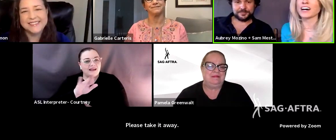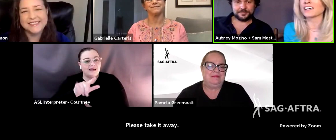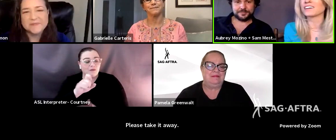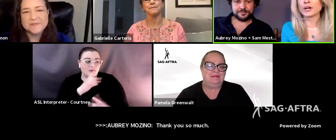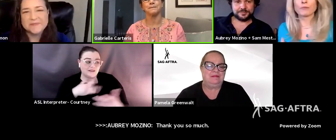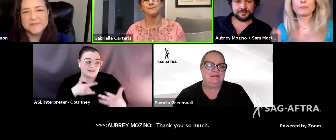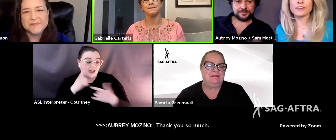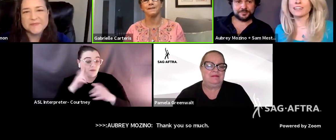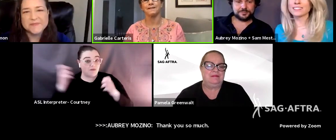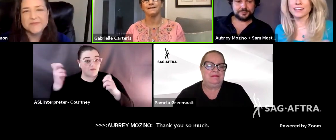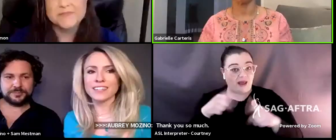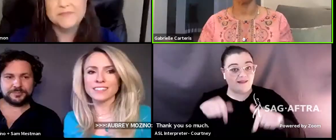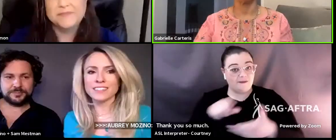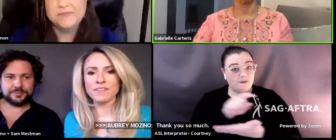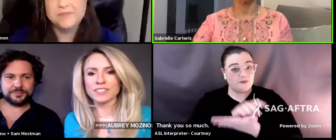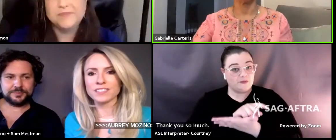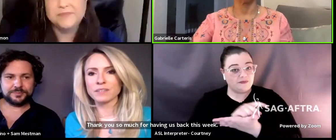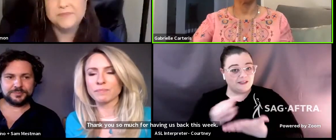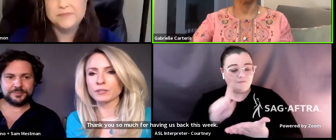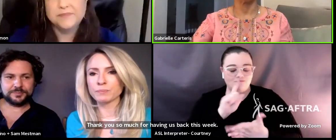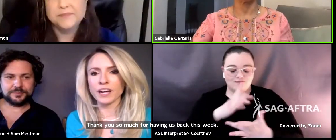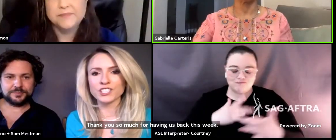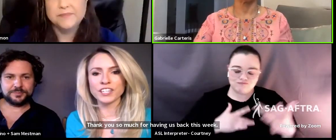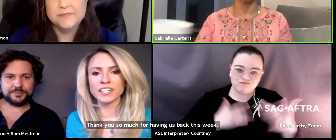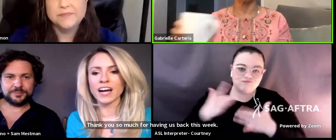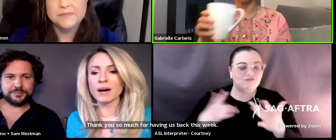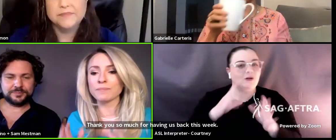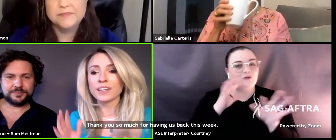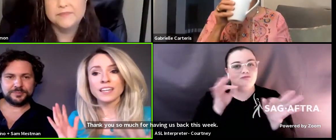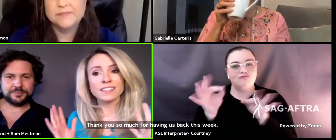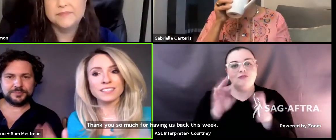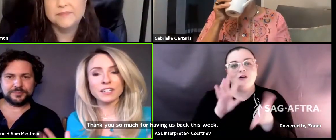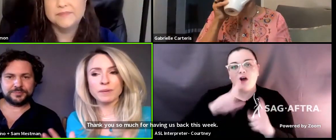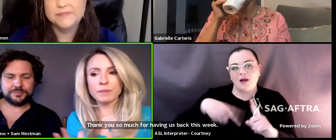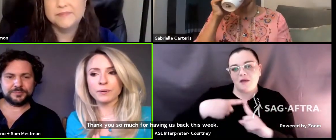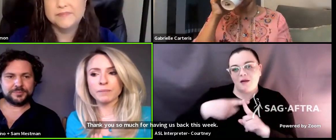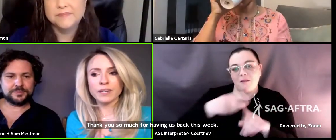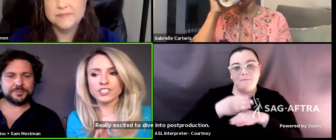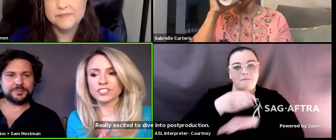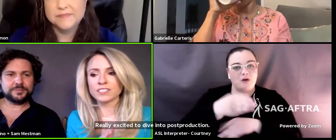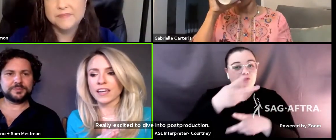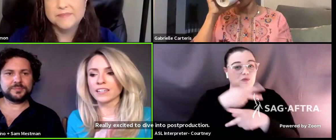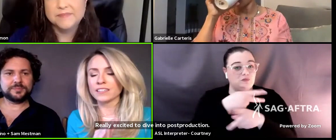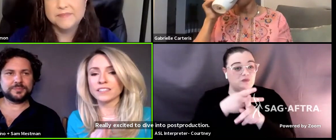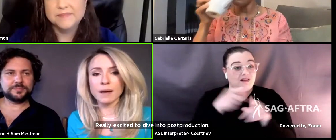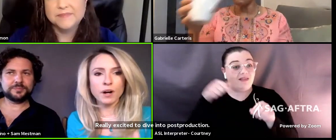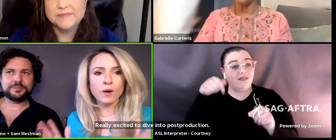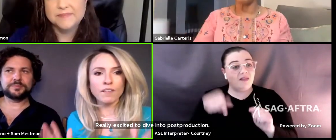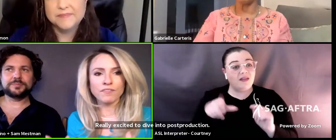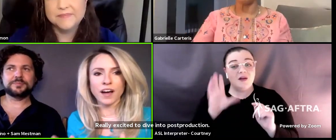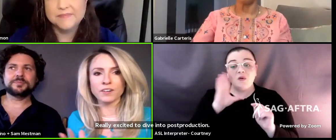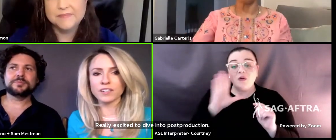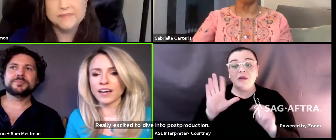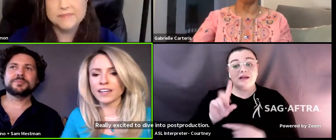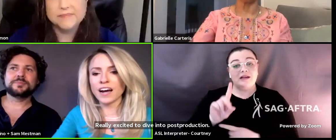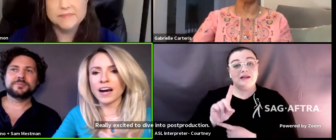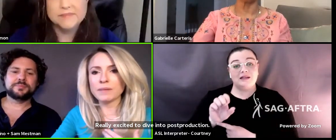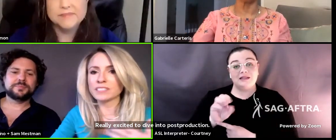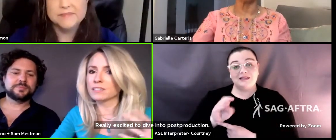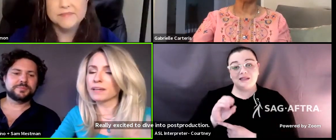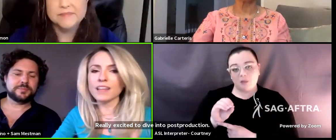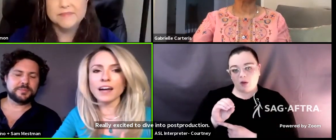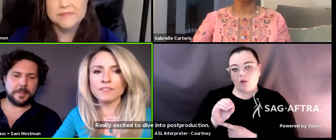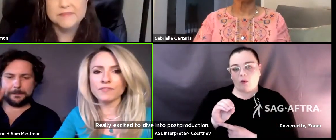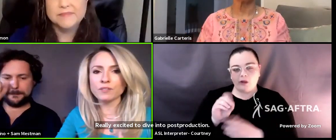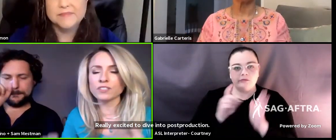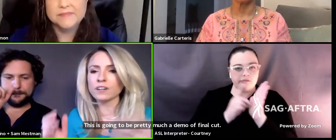week. Really excited to dive into some post-production. This is going to be pretty much just a demo of Final Cut. It's